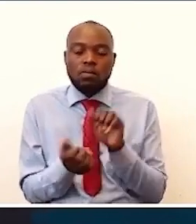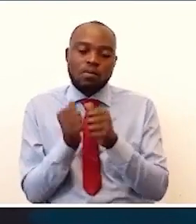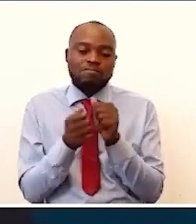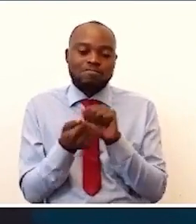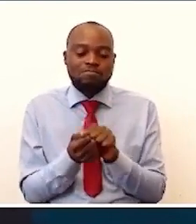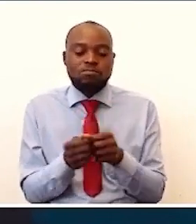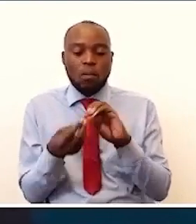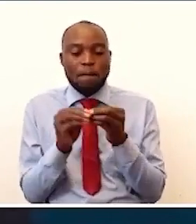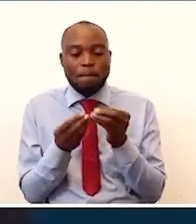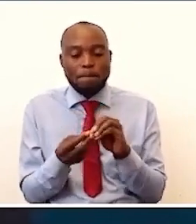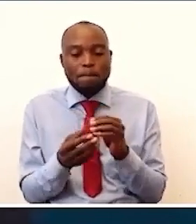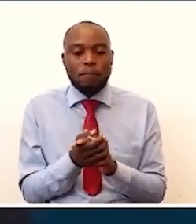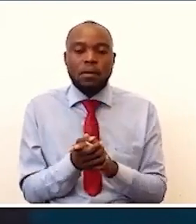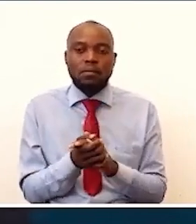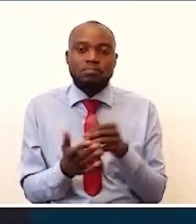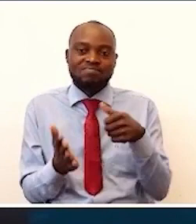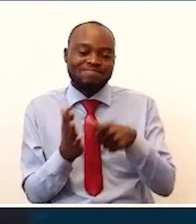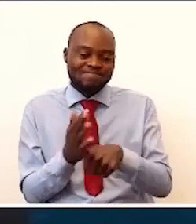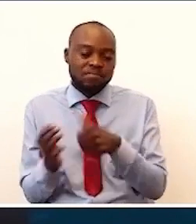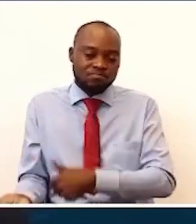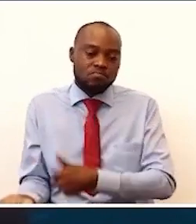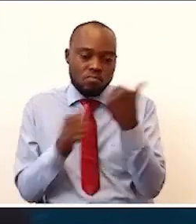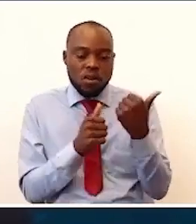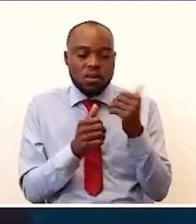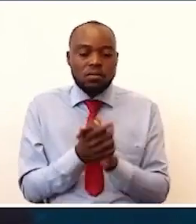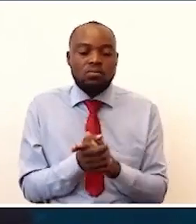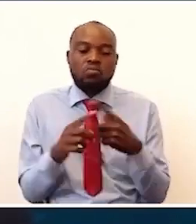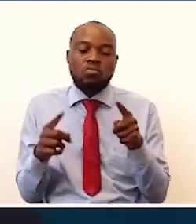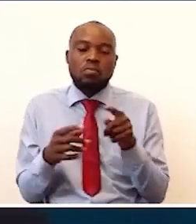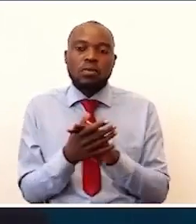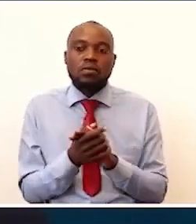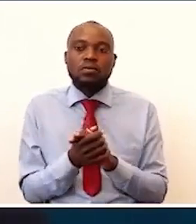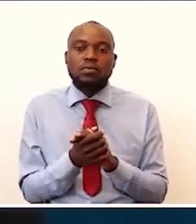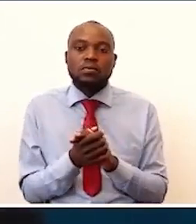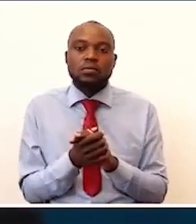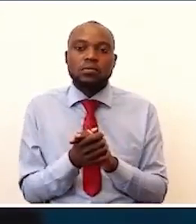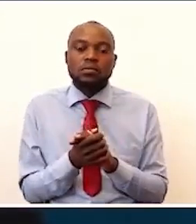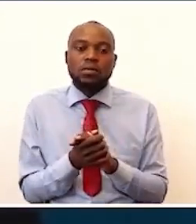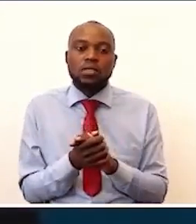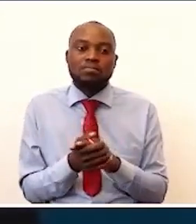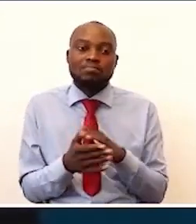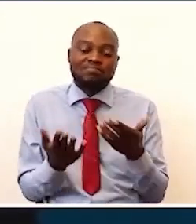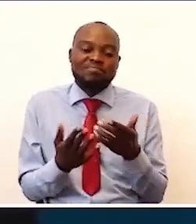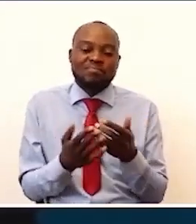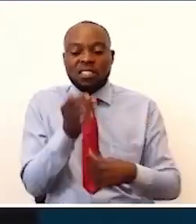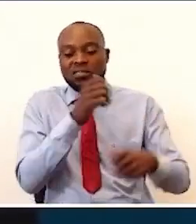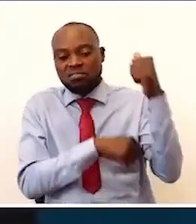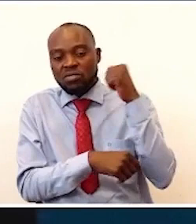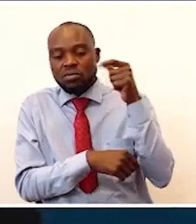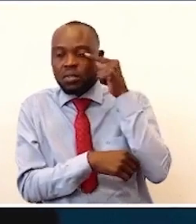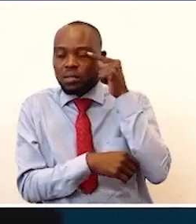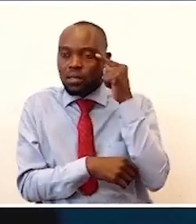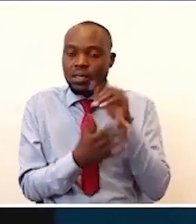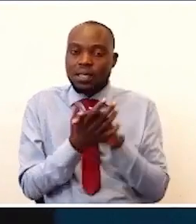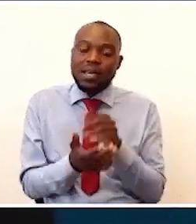sustaining external debt repayment to other governments like China, although I did see just yesterday China has pledged to